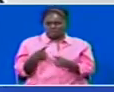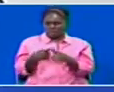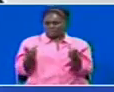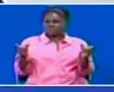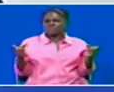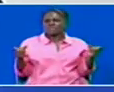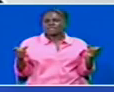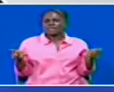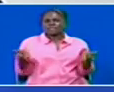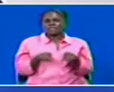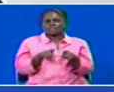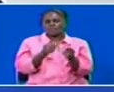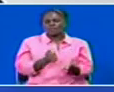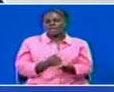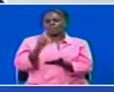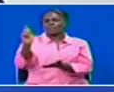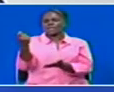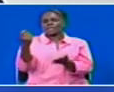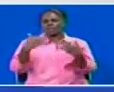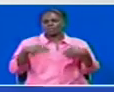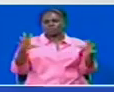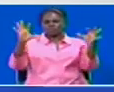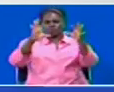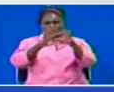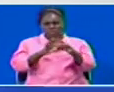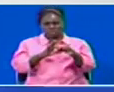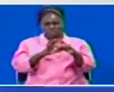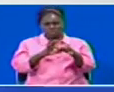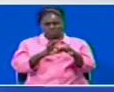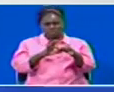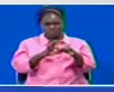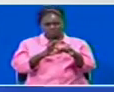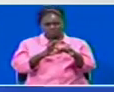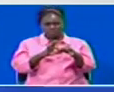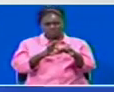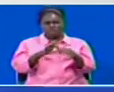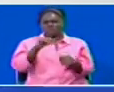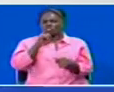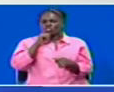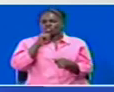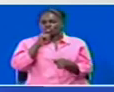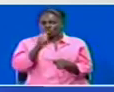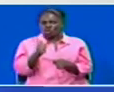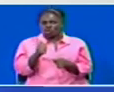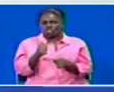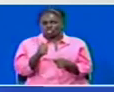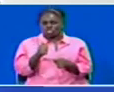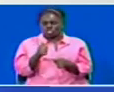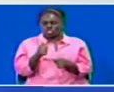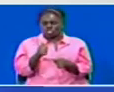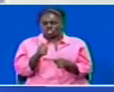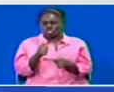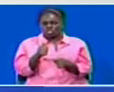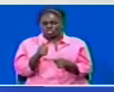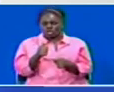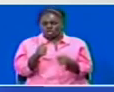media also needs to help Kenyans make that connection by framing the issues, mm-hmm. not framing the